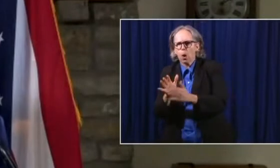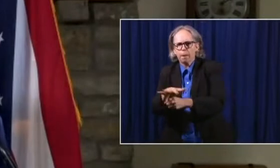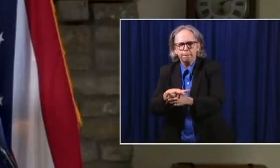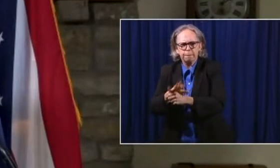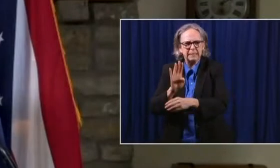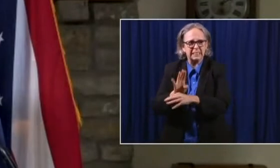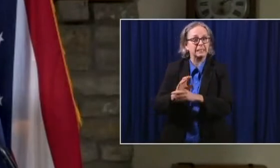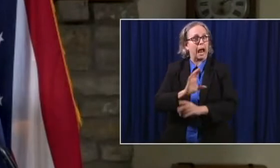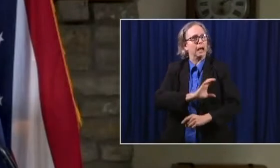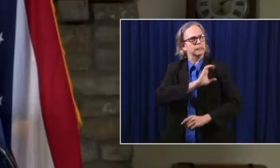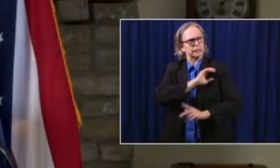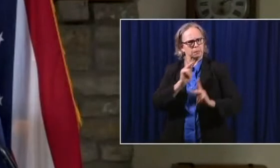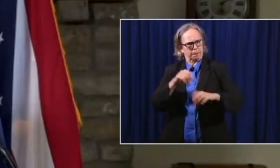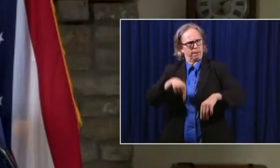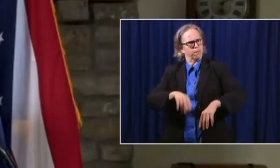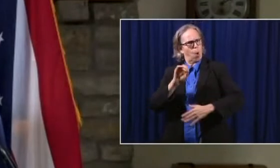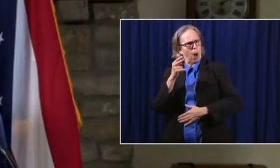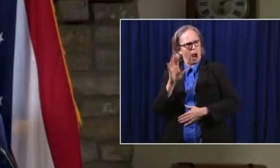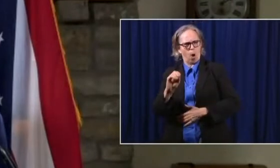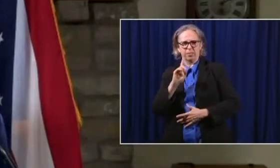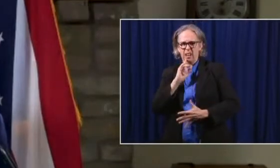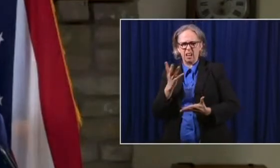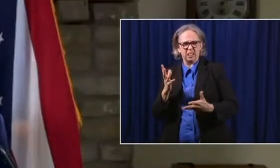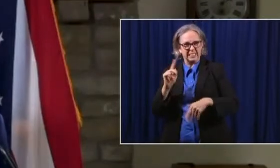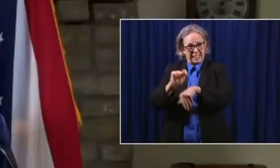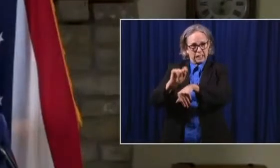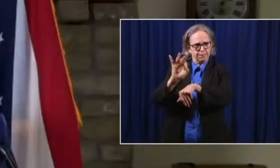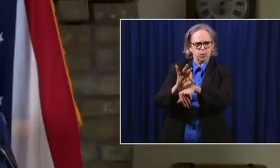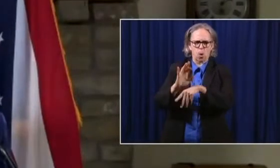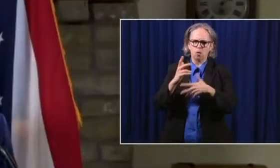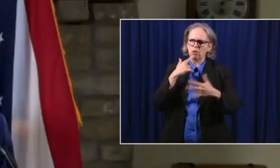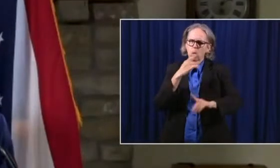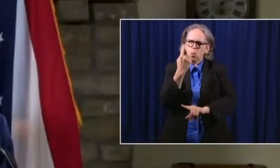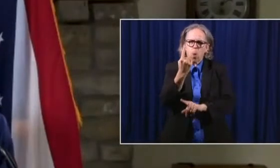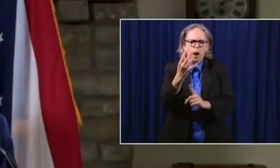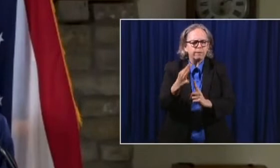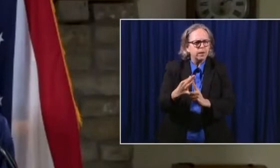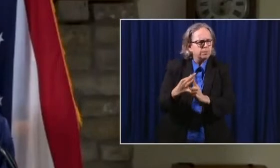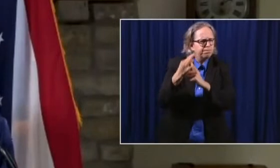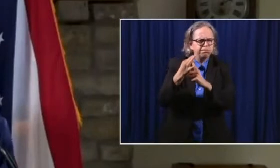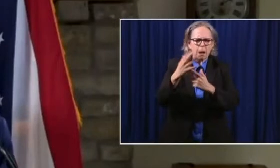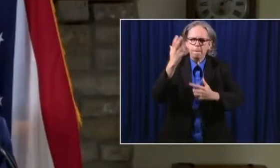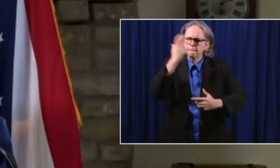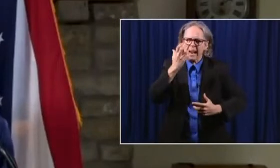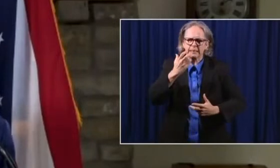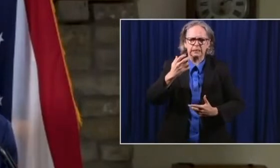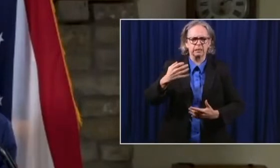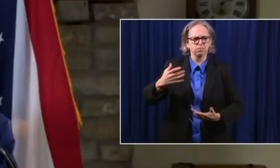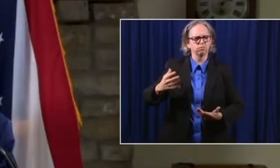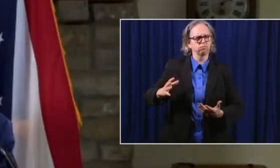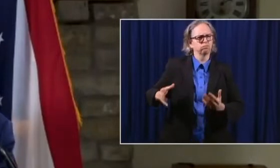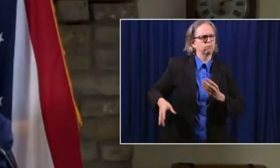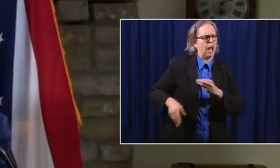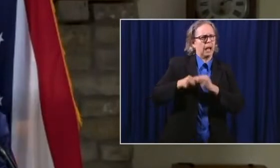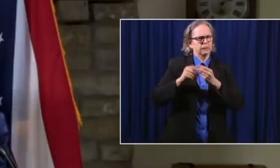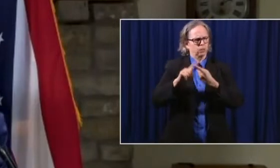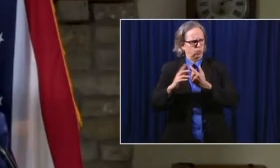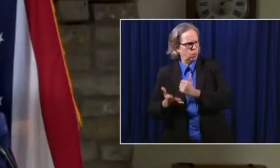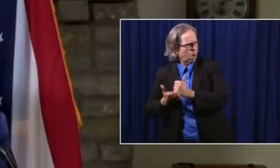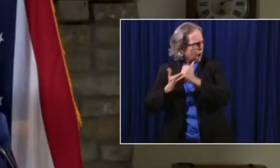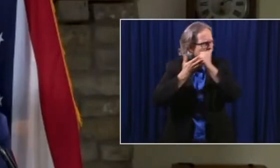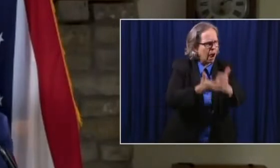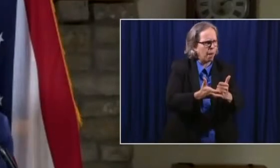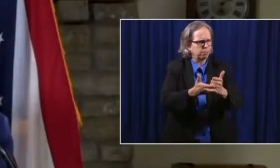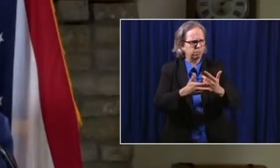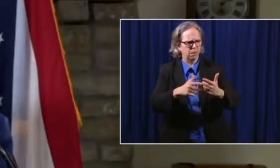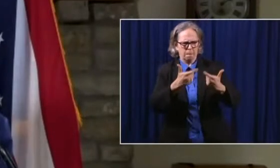is really an amazing asset on the federal, state, and local levels, and they have responded to major events such as the World Trade Center